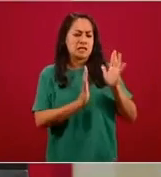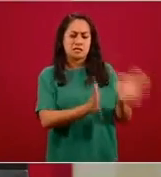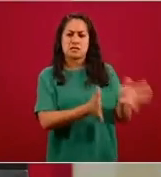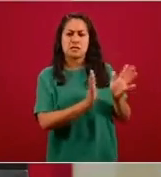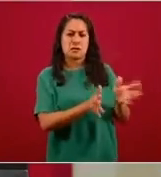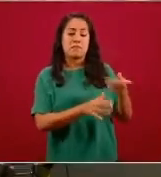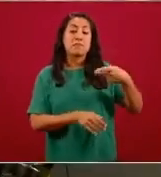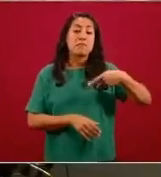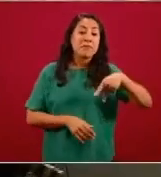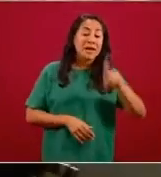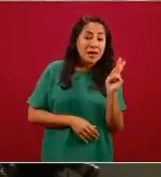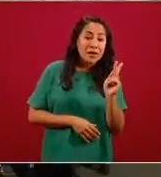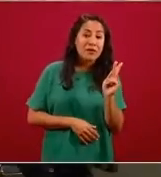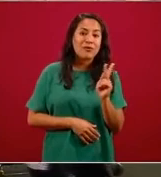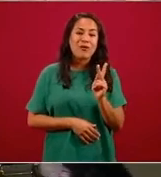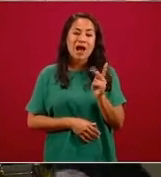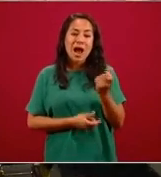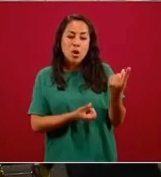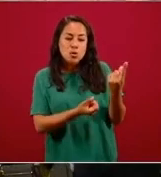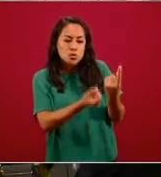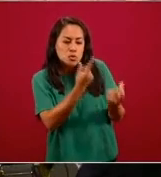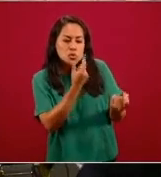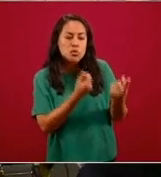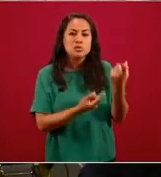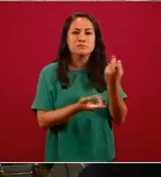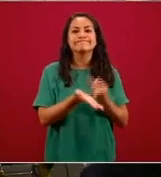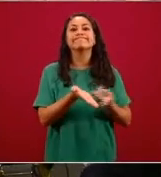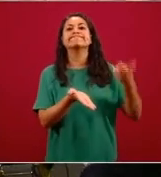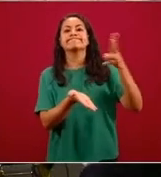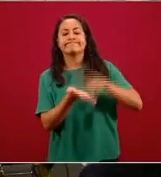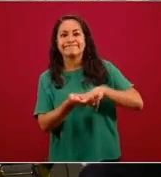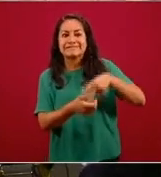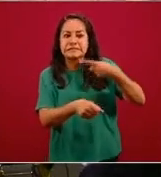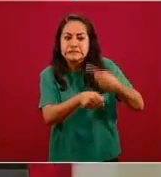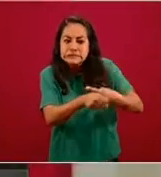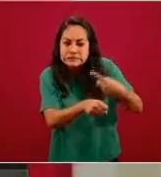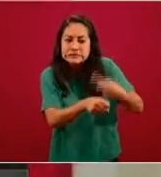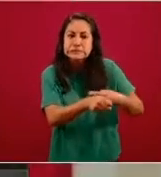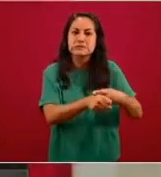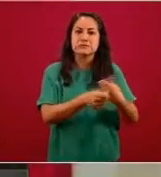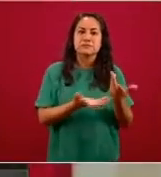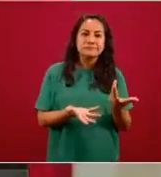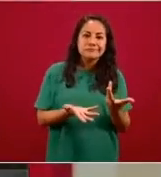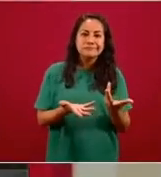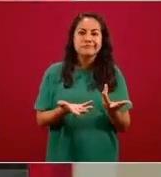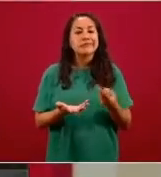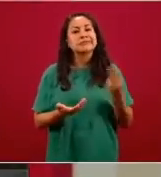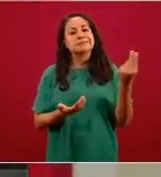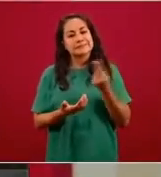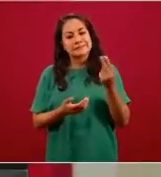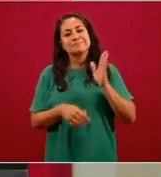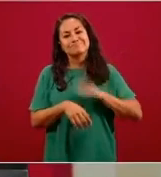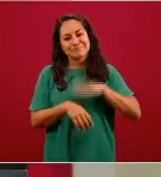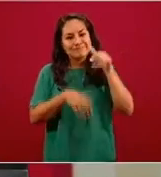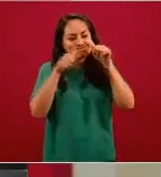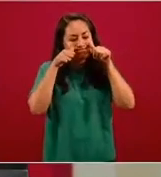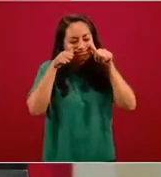have chronic diseases, some of them also have other conditions that require immediate care and attention.